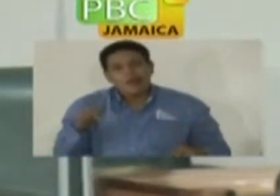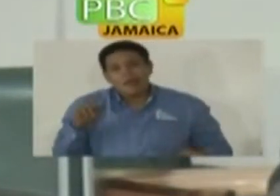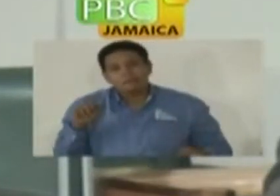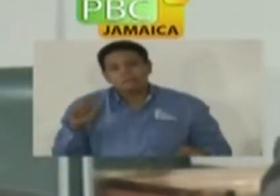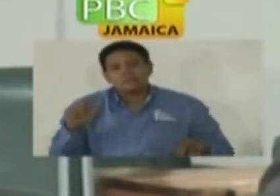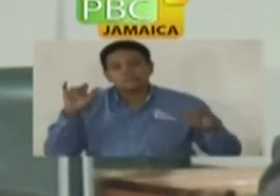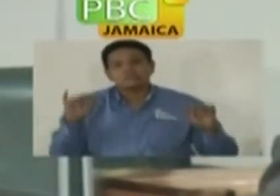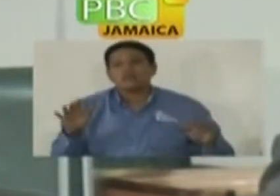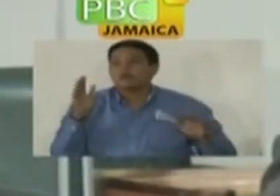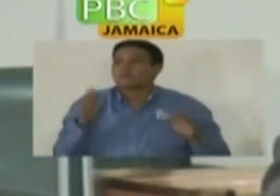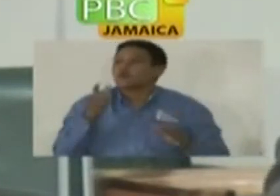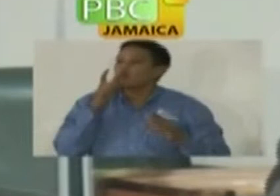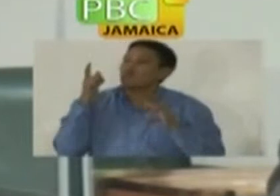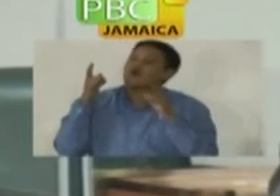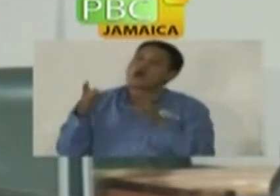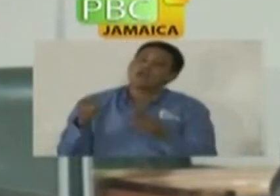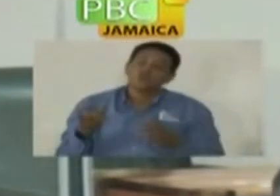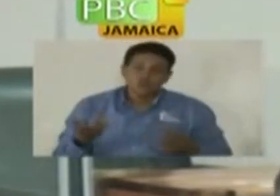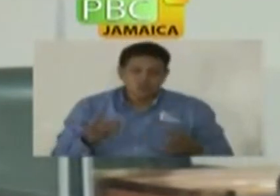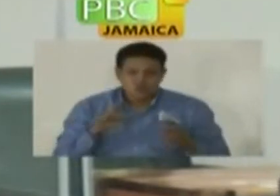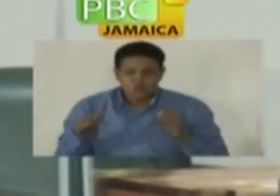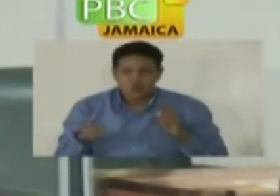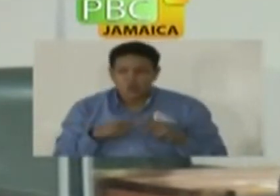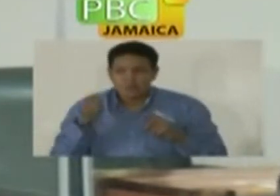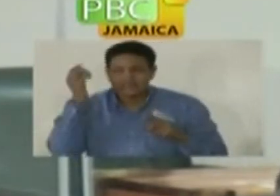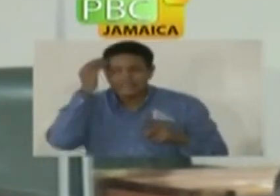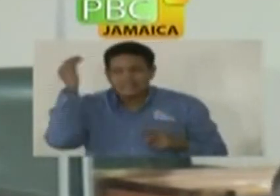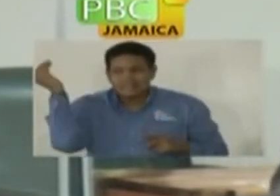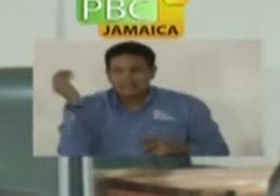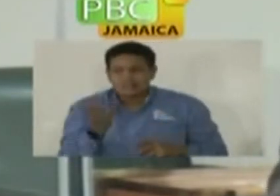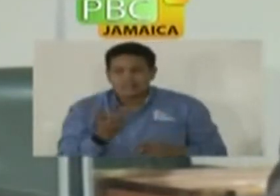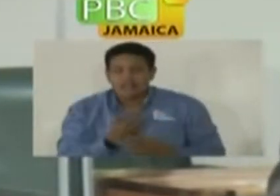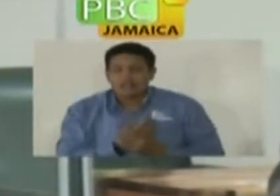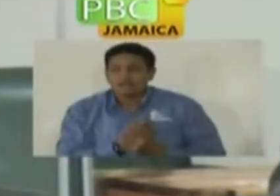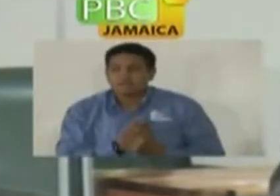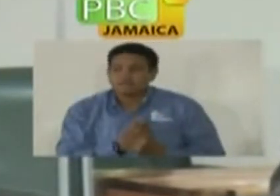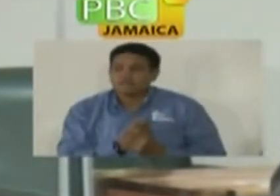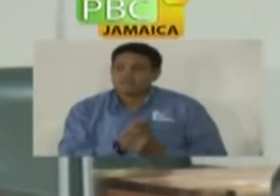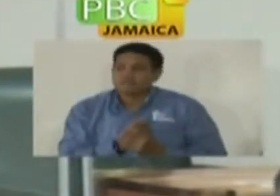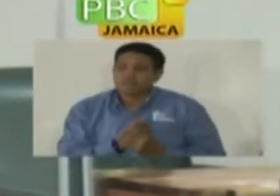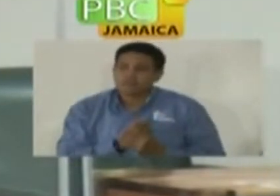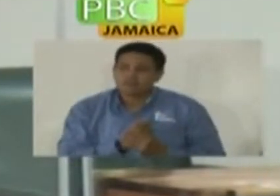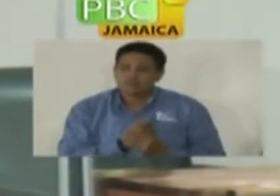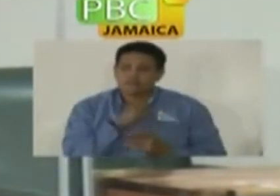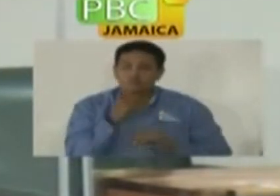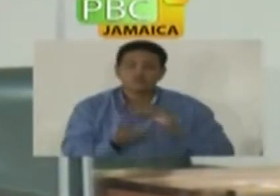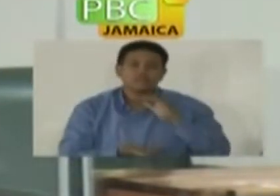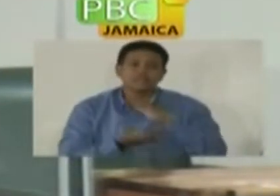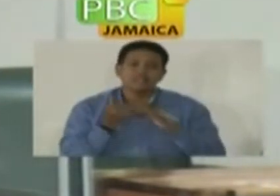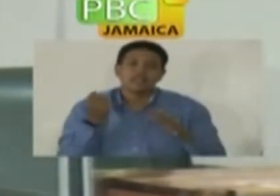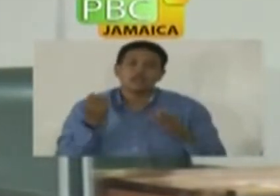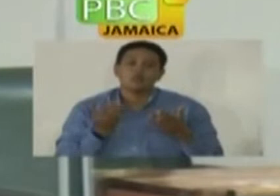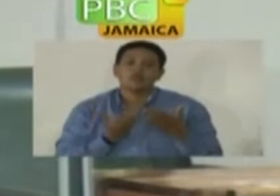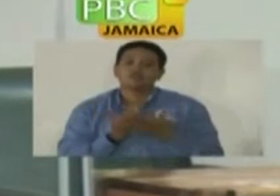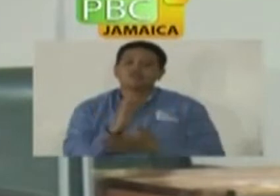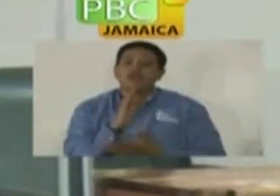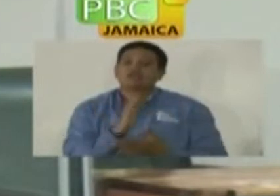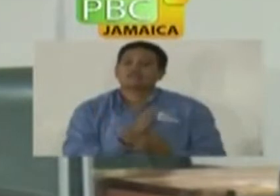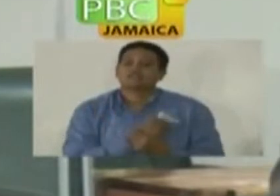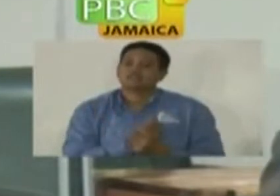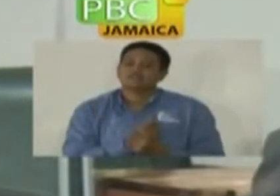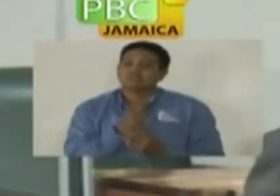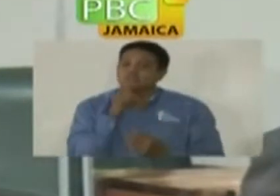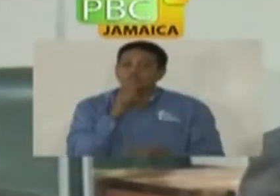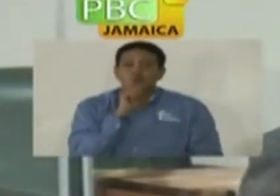person. So when it is said, Mr. President, you are taking away rights, it's